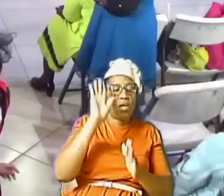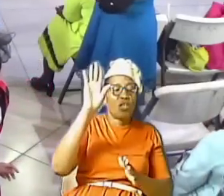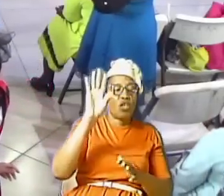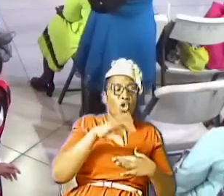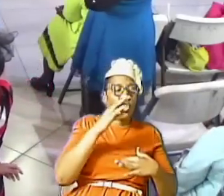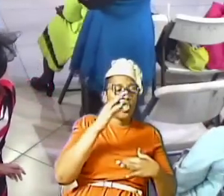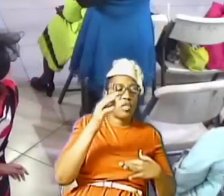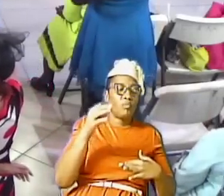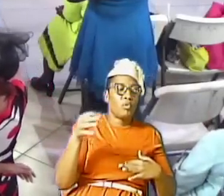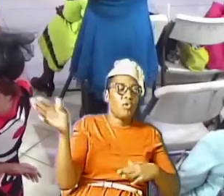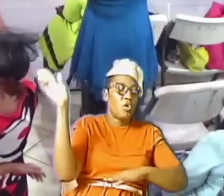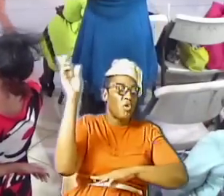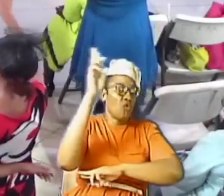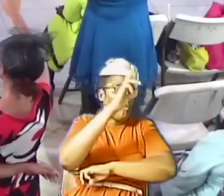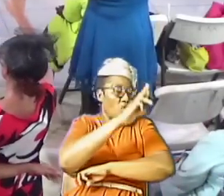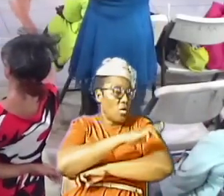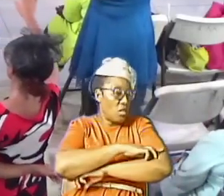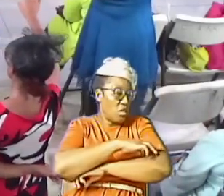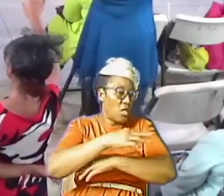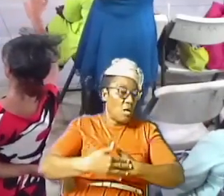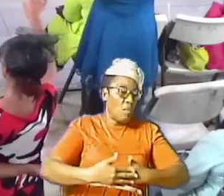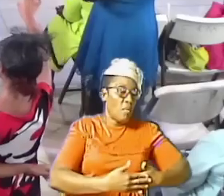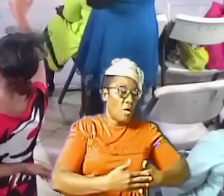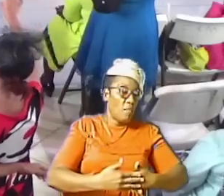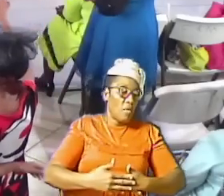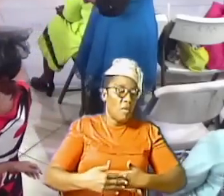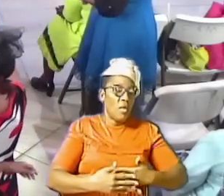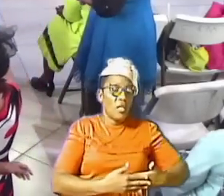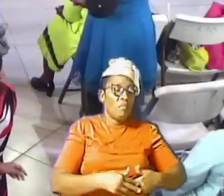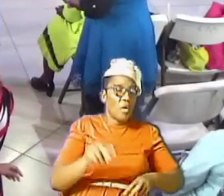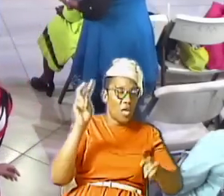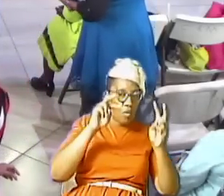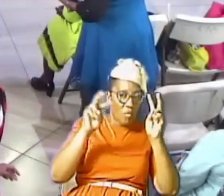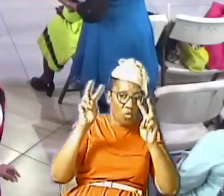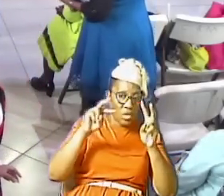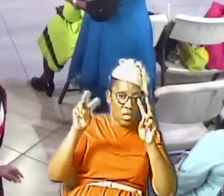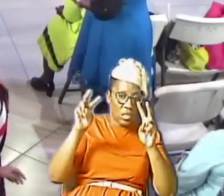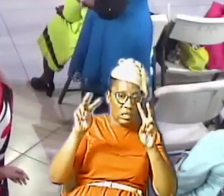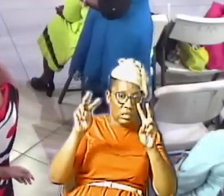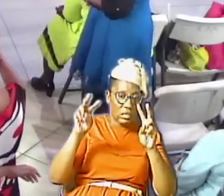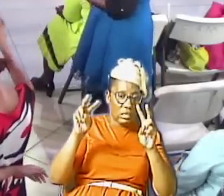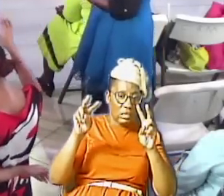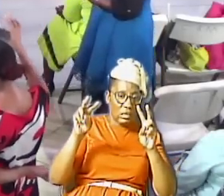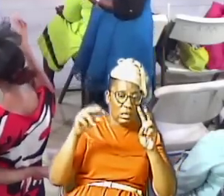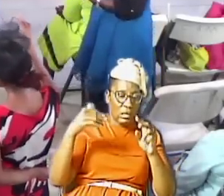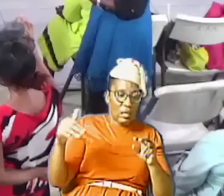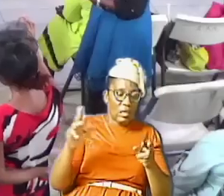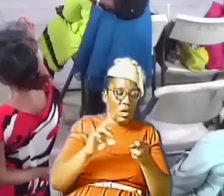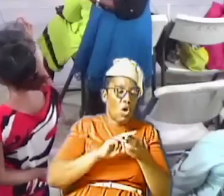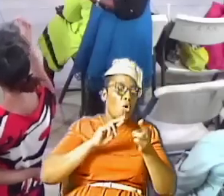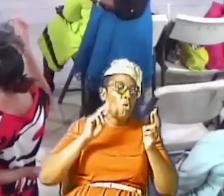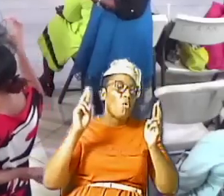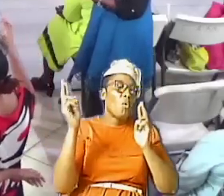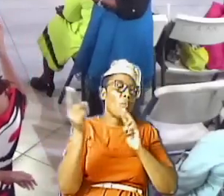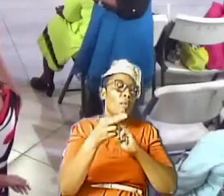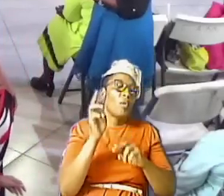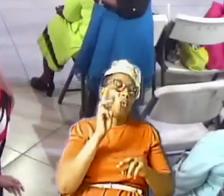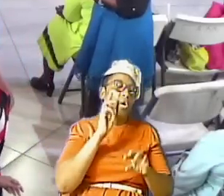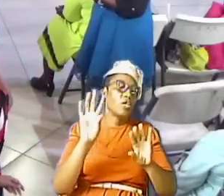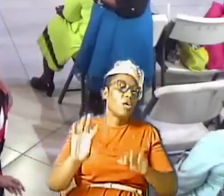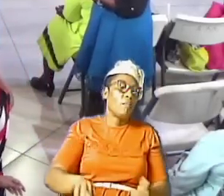spirit will rest upon her, and that she will see it necessary to seek repentance and water